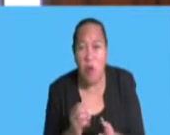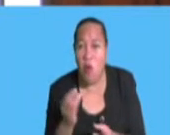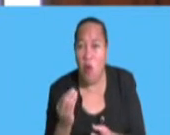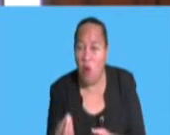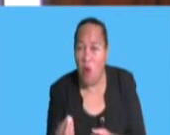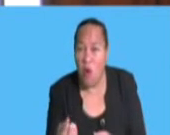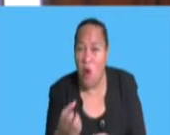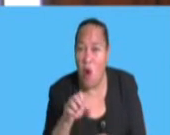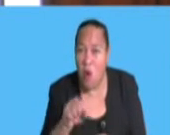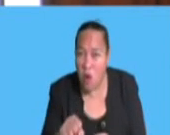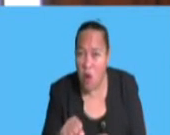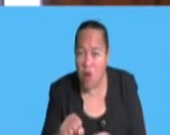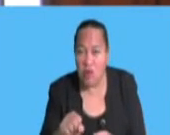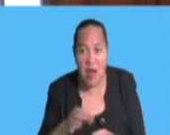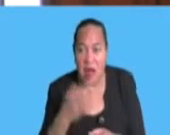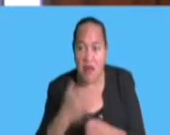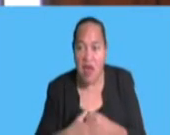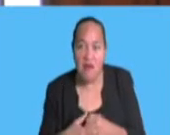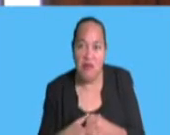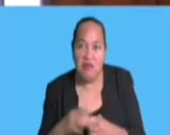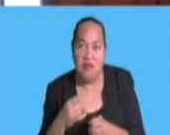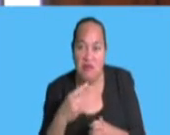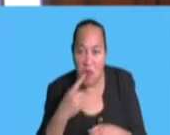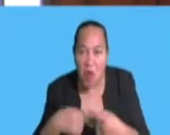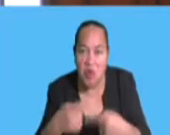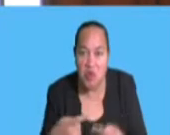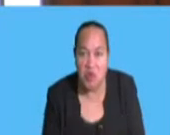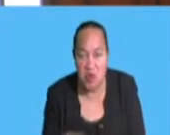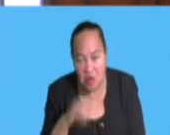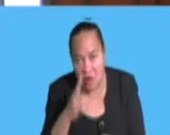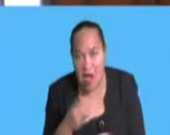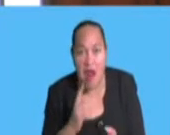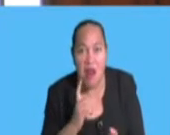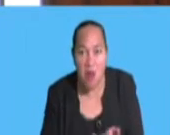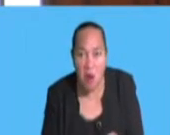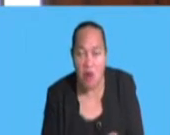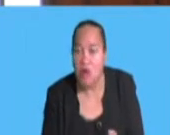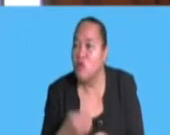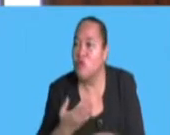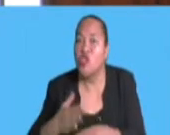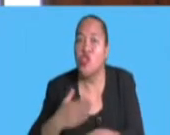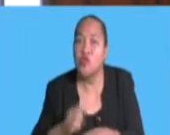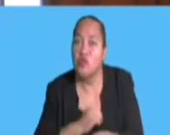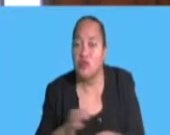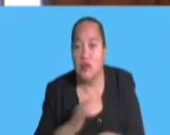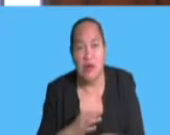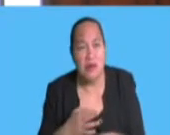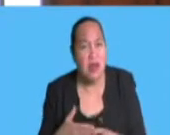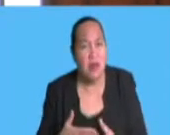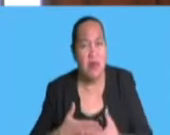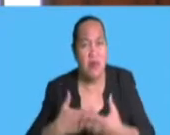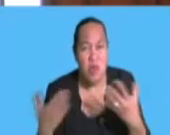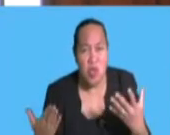some cases without definitive new settlement dates, no new loans to staff, and huge reductions in approved new loans